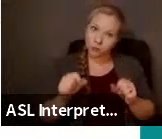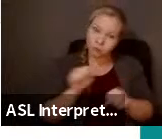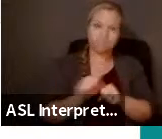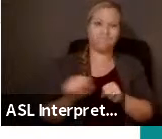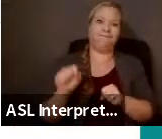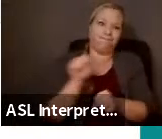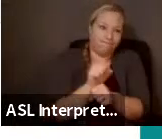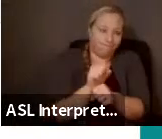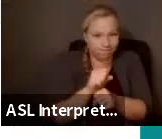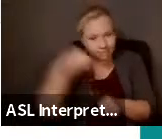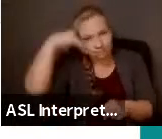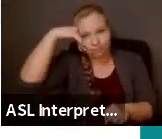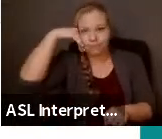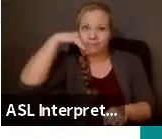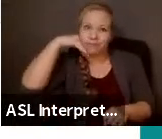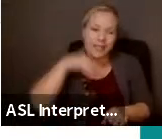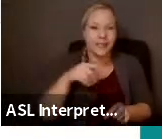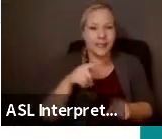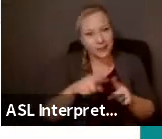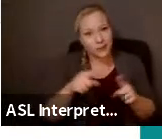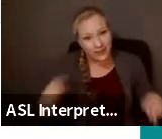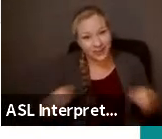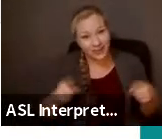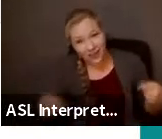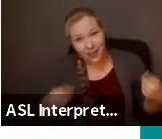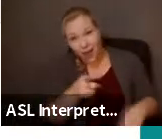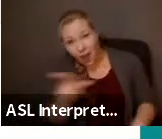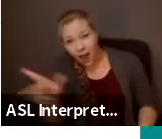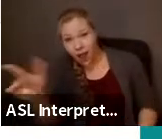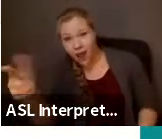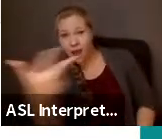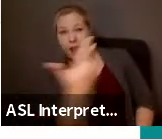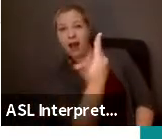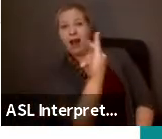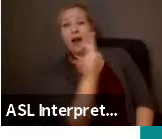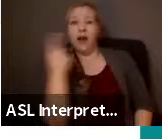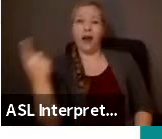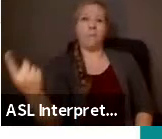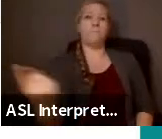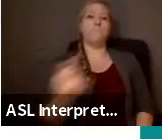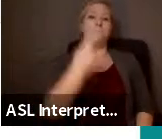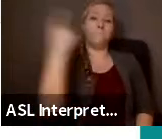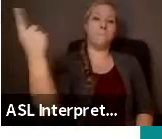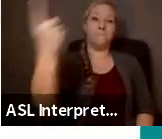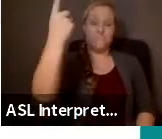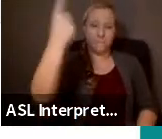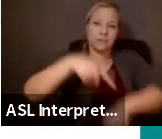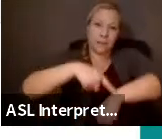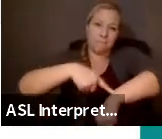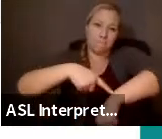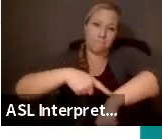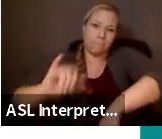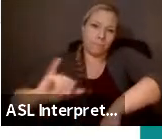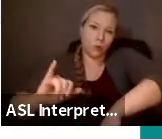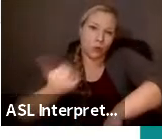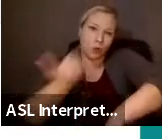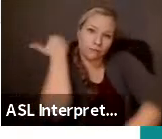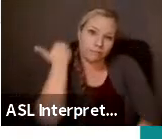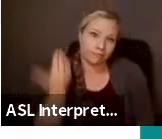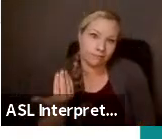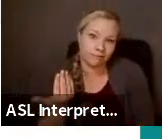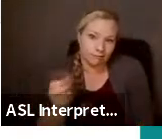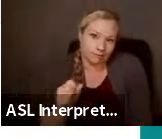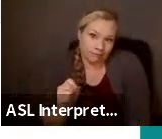right? Not to mention, it is going to take time to do that too, right?